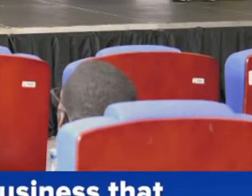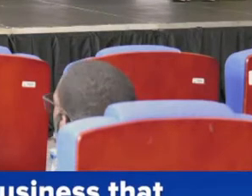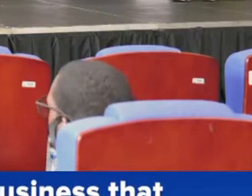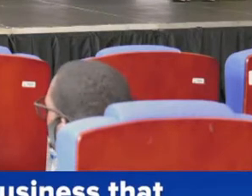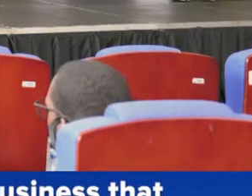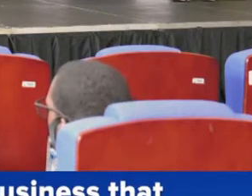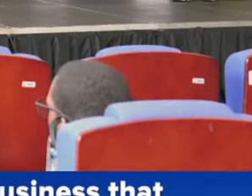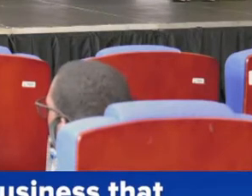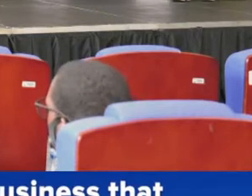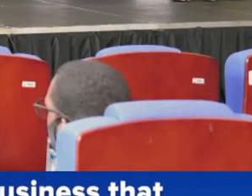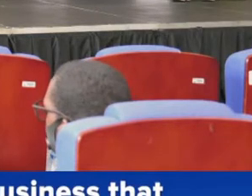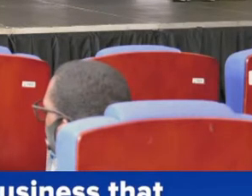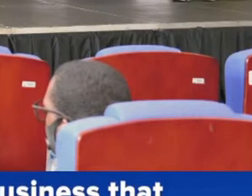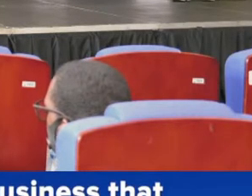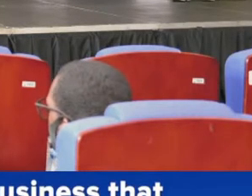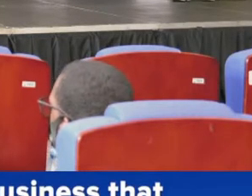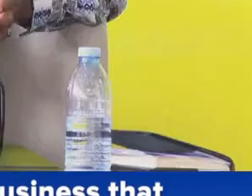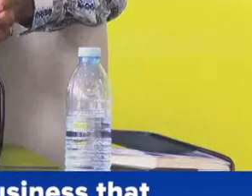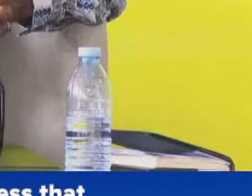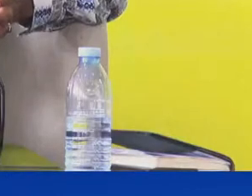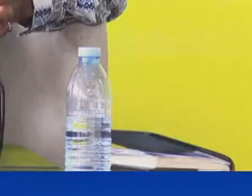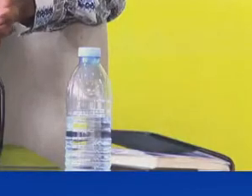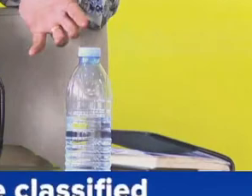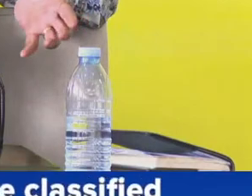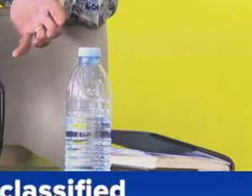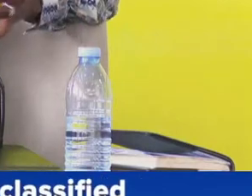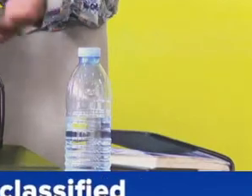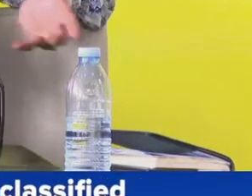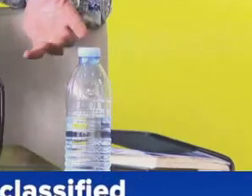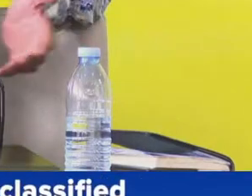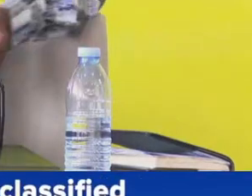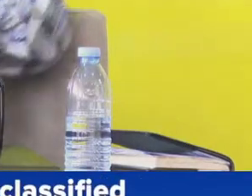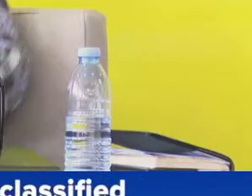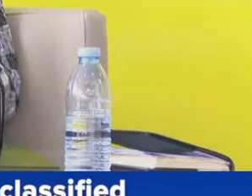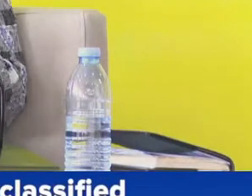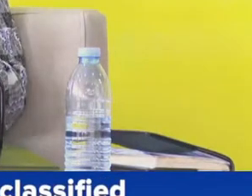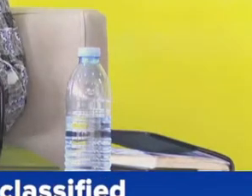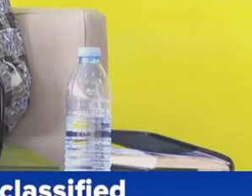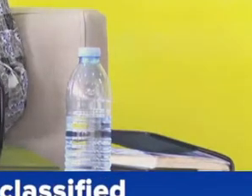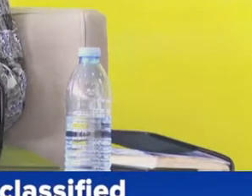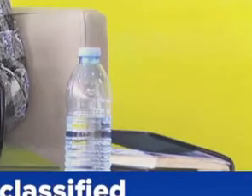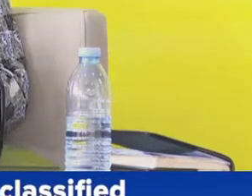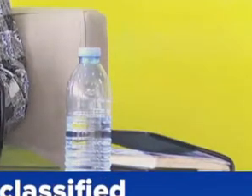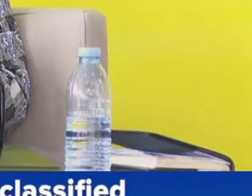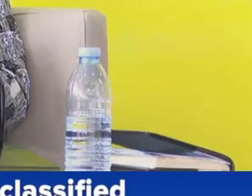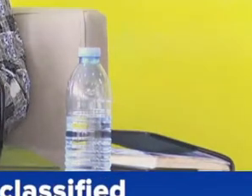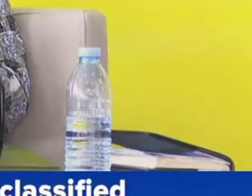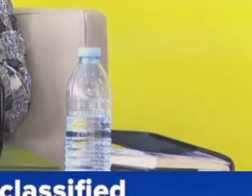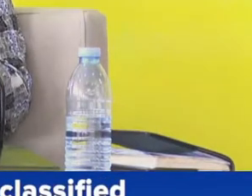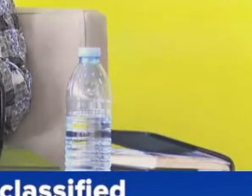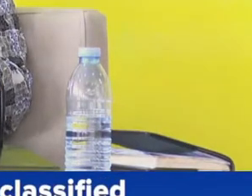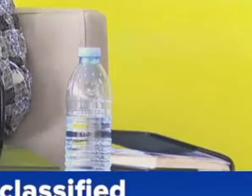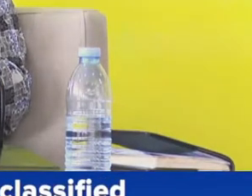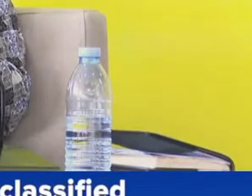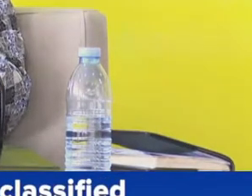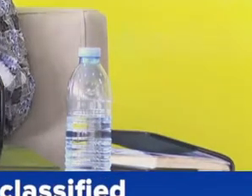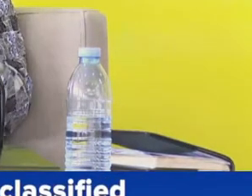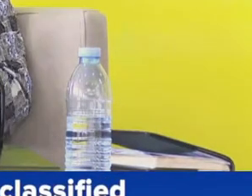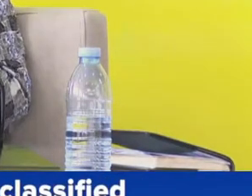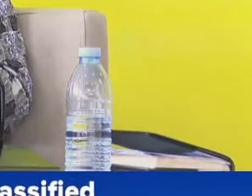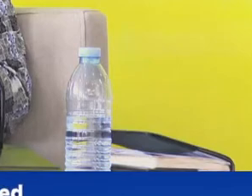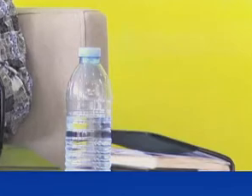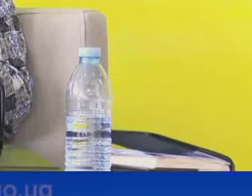sort of a strategy of managing the pandemic. And nobody's to blame for that. I think government